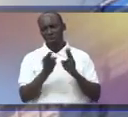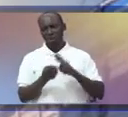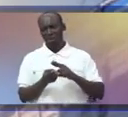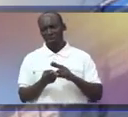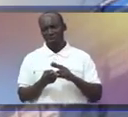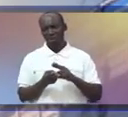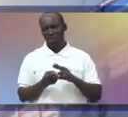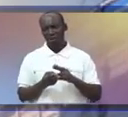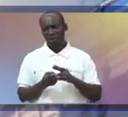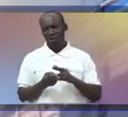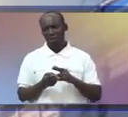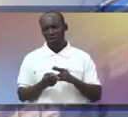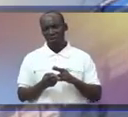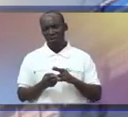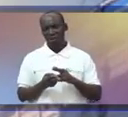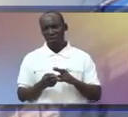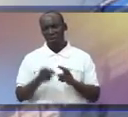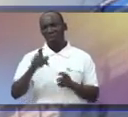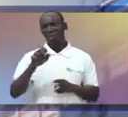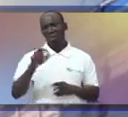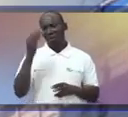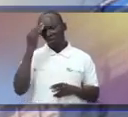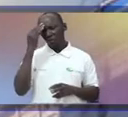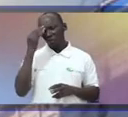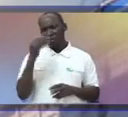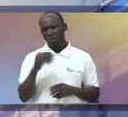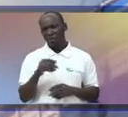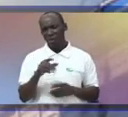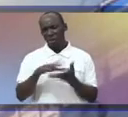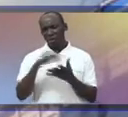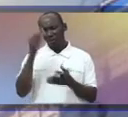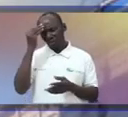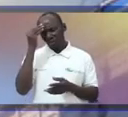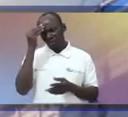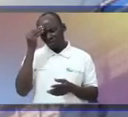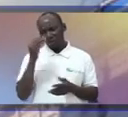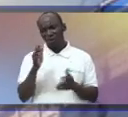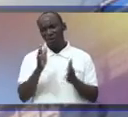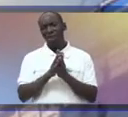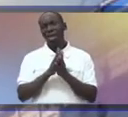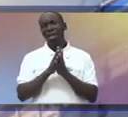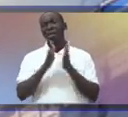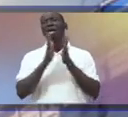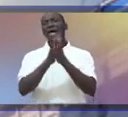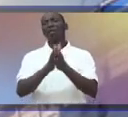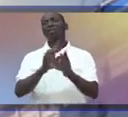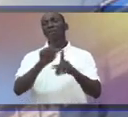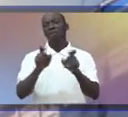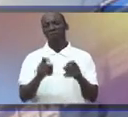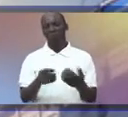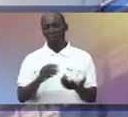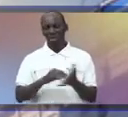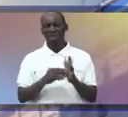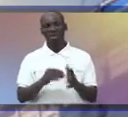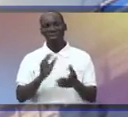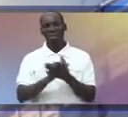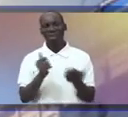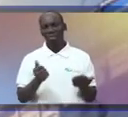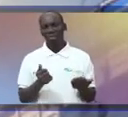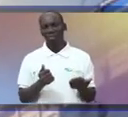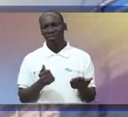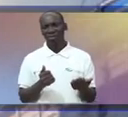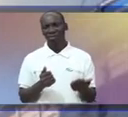sɛ ɔmo ate na ɔmo teeɛ no question na ɔmo bisa ne kyerɛ sɛ ɔmo agye adi nti na ɔmo bisa no sɛ yɛnyɛ dɛn nti